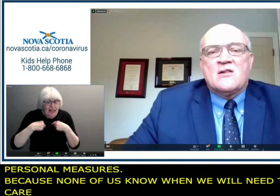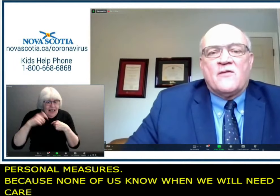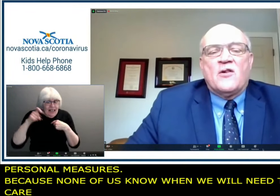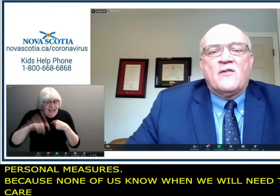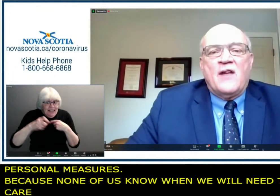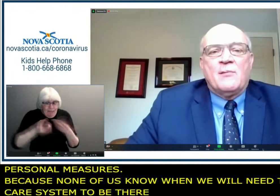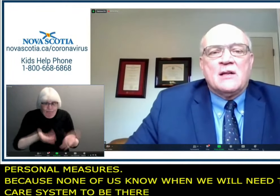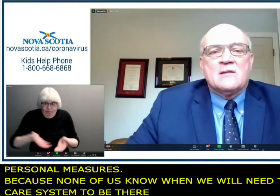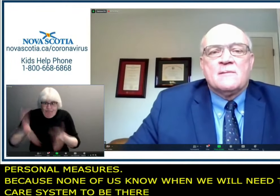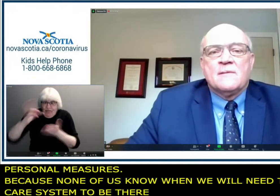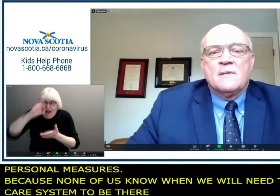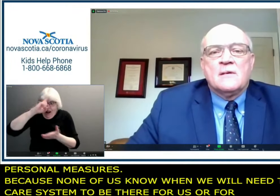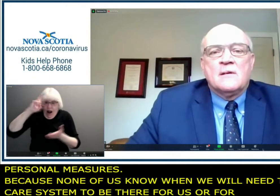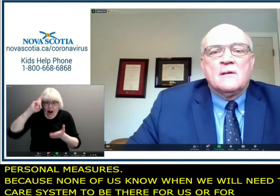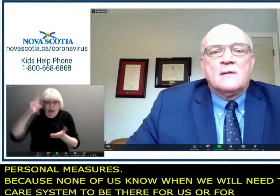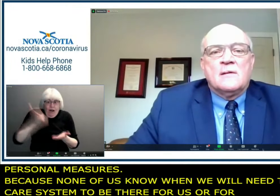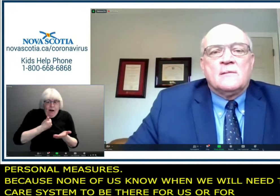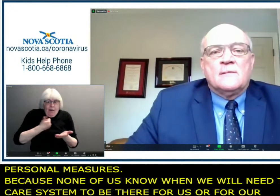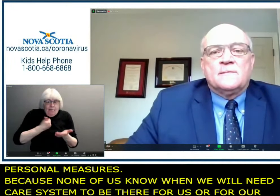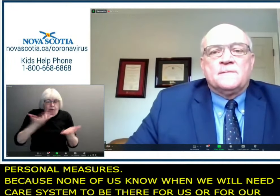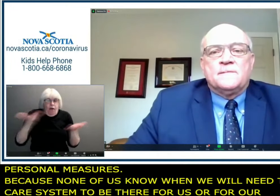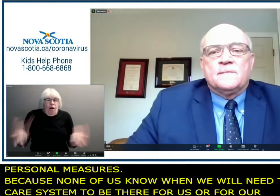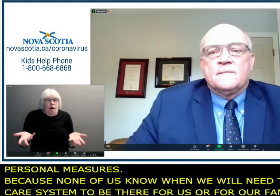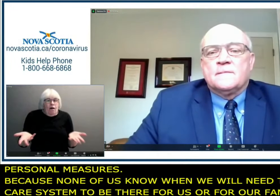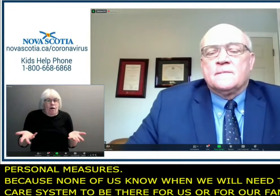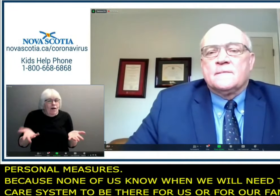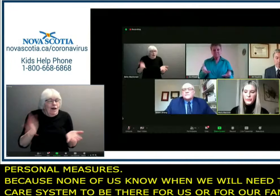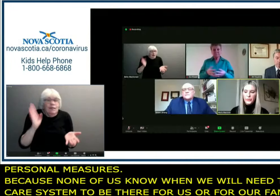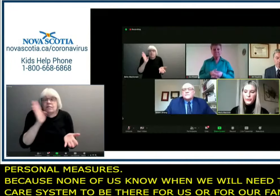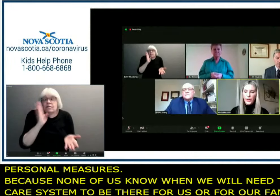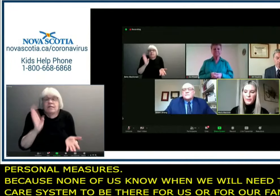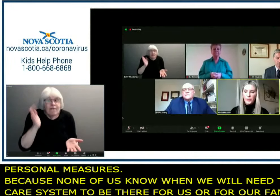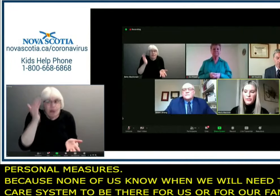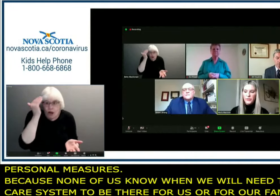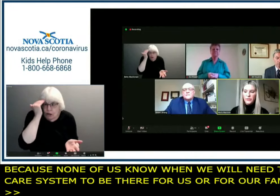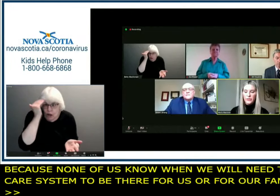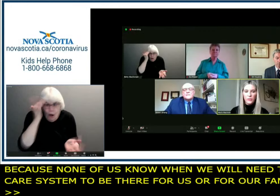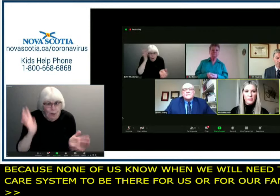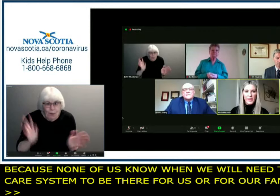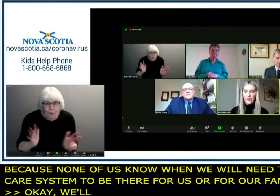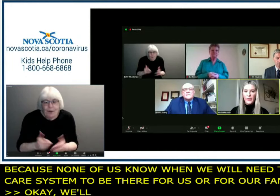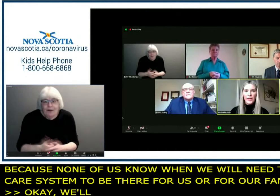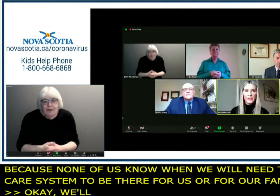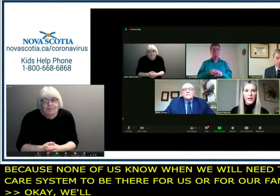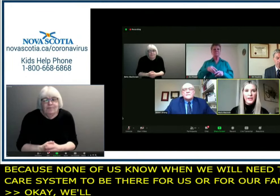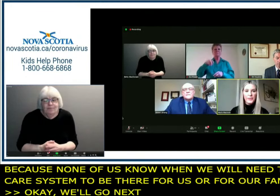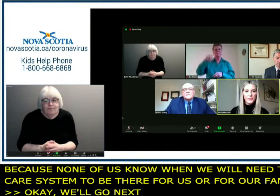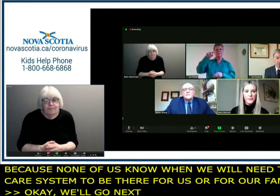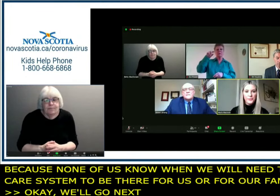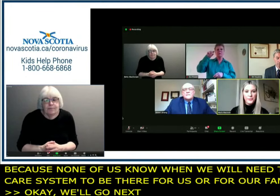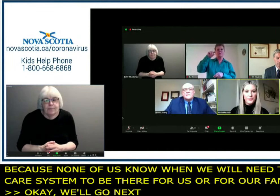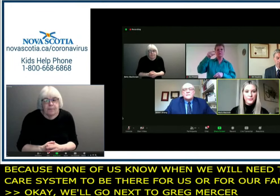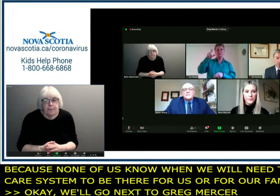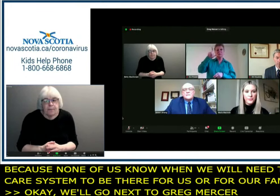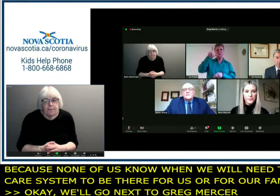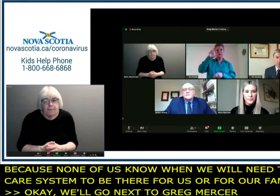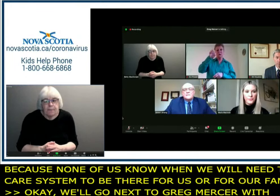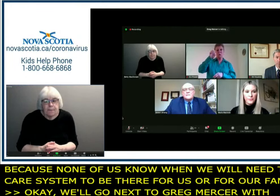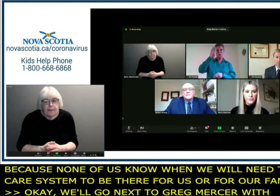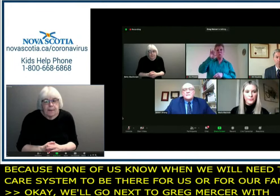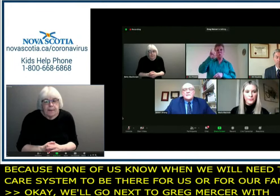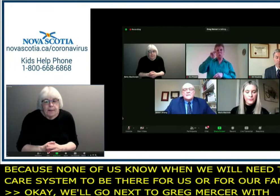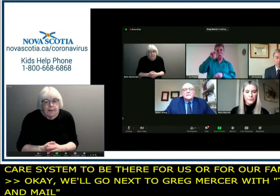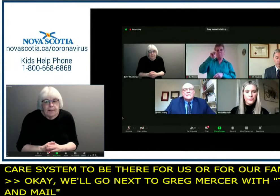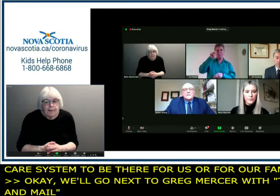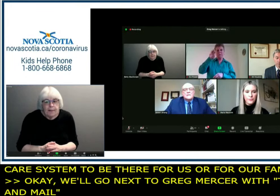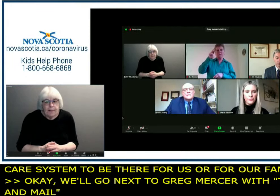for us or for our families. Okay, we'll go next to Greg Mercer with the Globe and Mail. Go ahead, Greg. Hi, thank